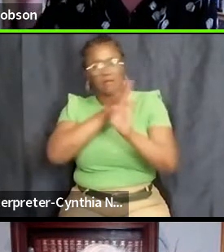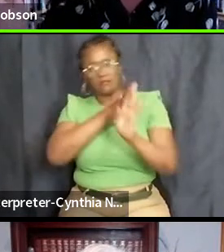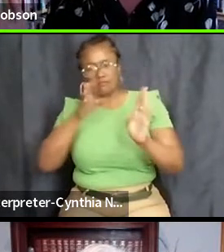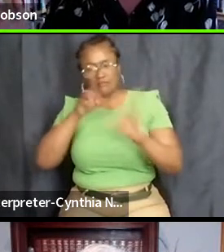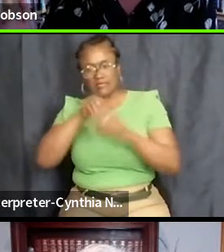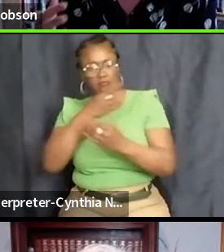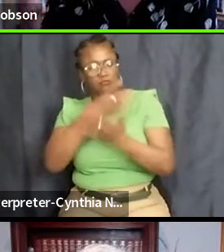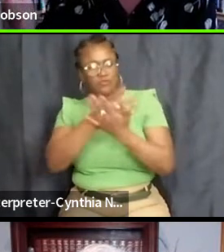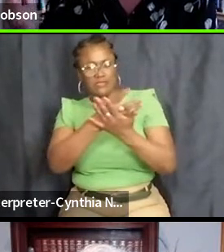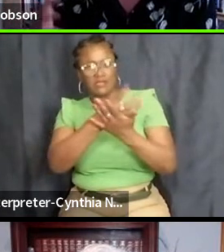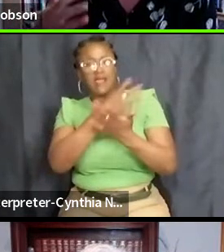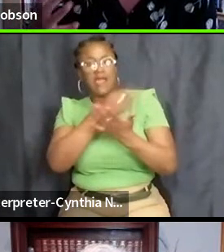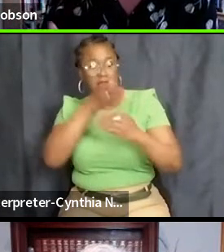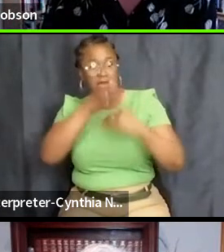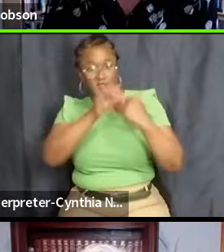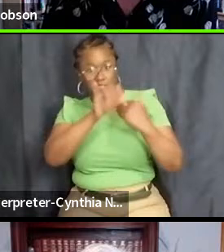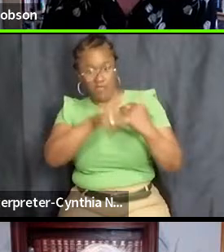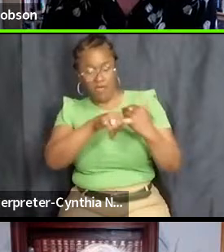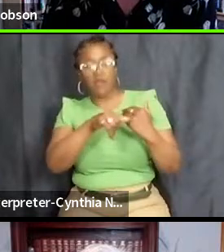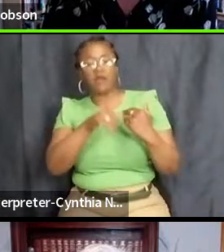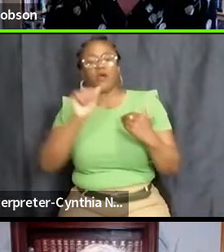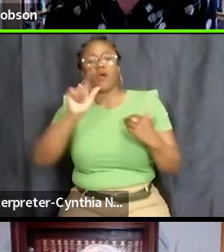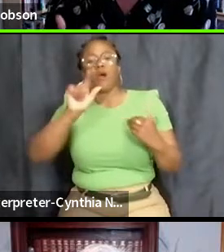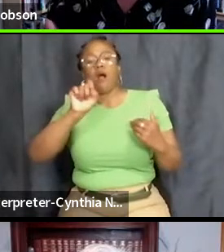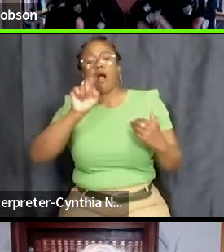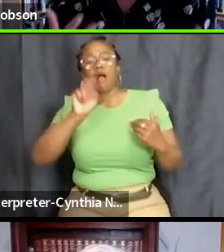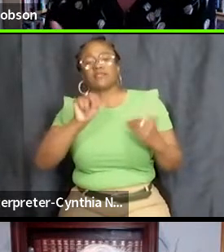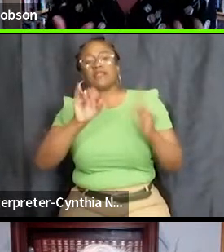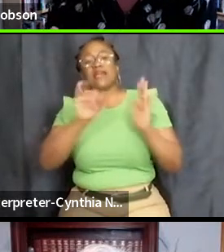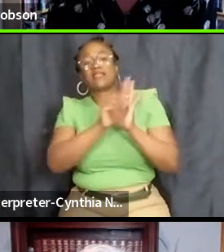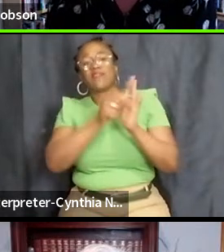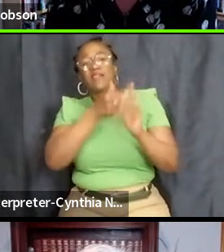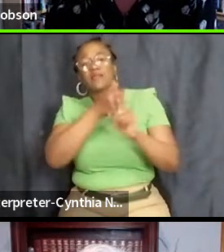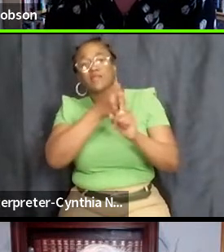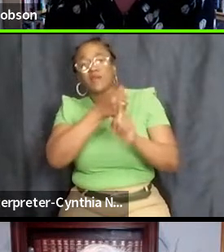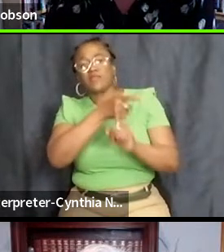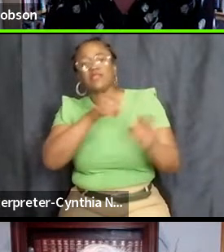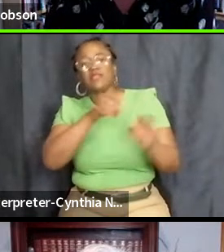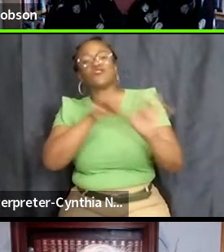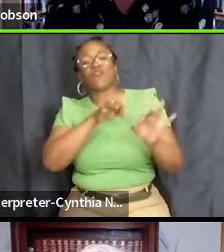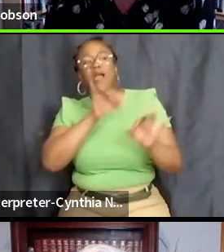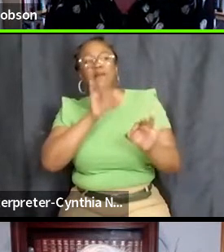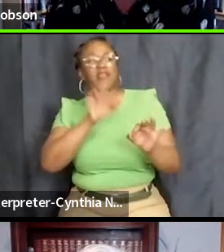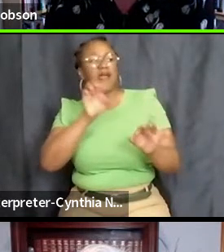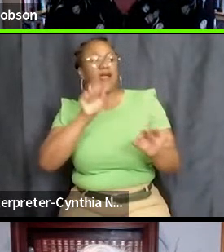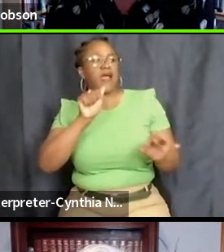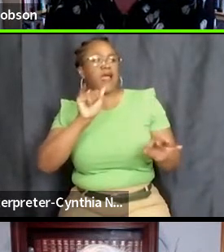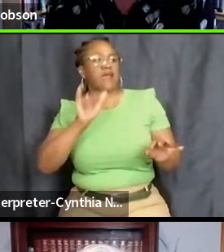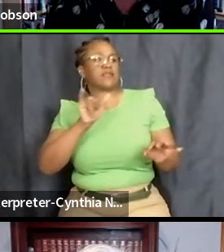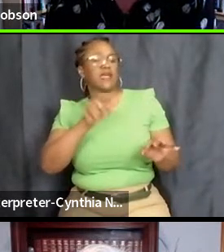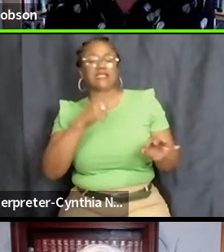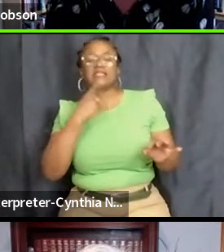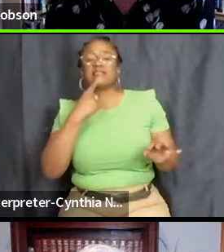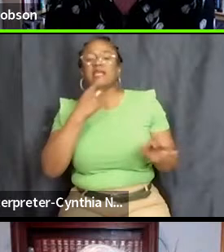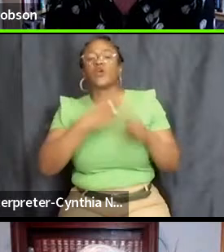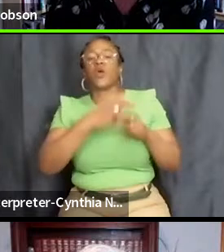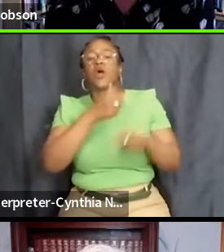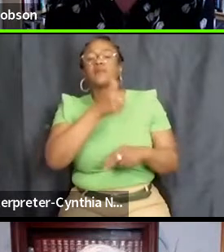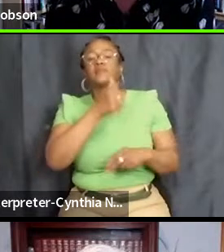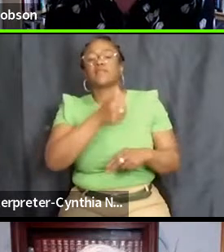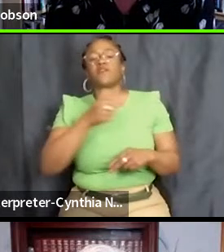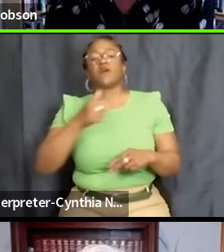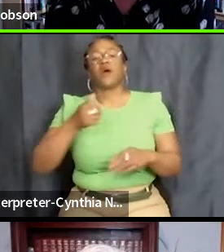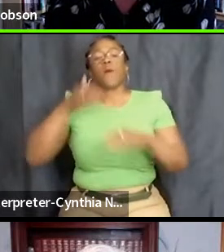and increasingly afterwards, Alston identified himself, as he describes in this essay in the book, as he called himself a